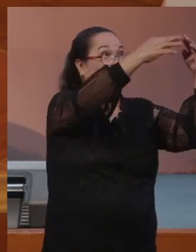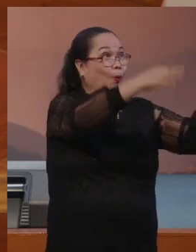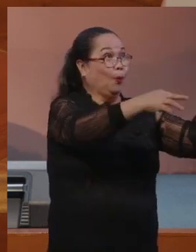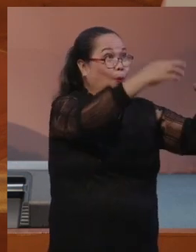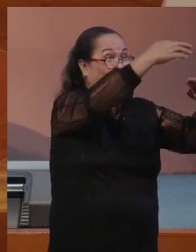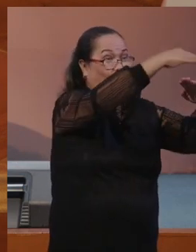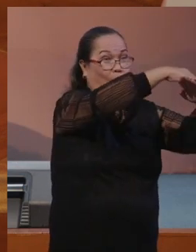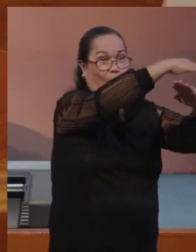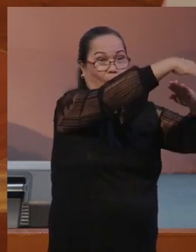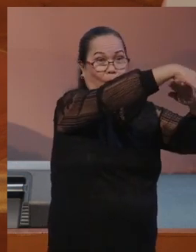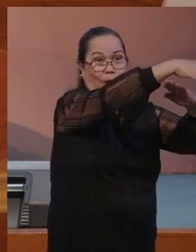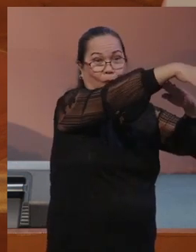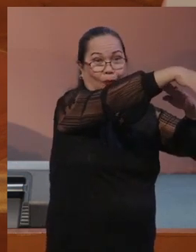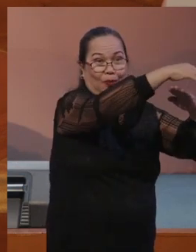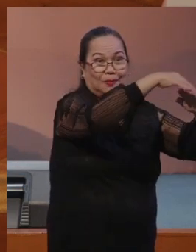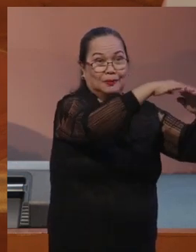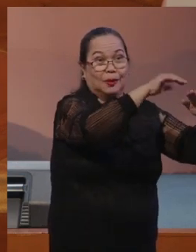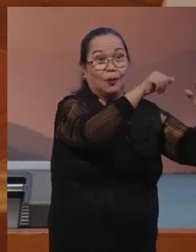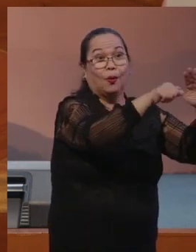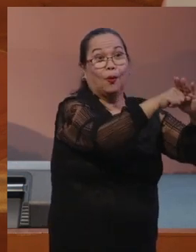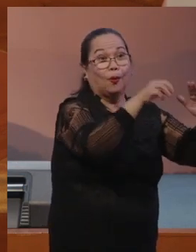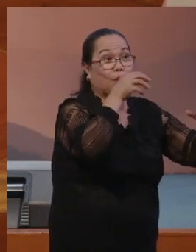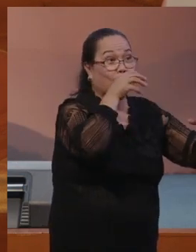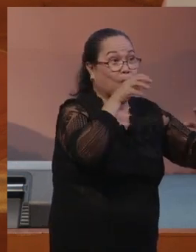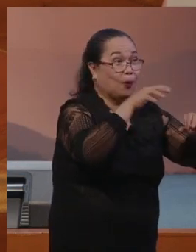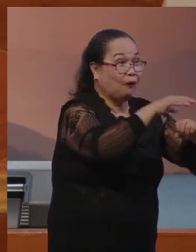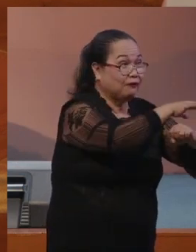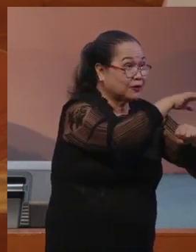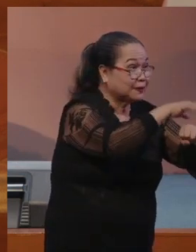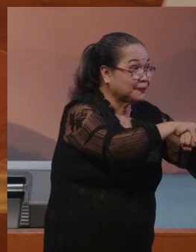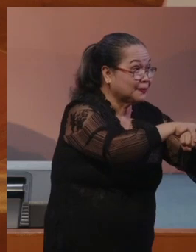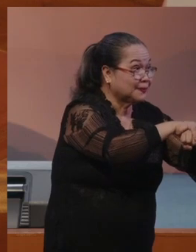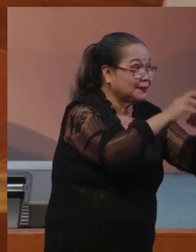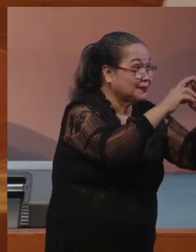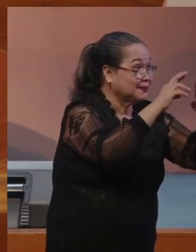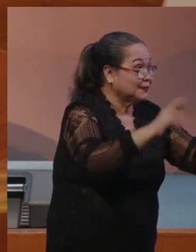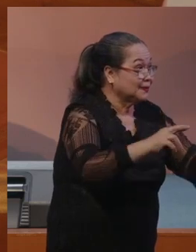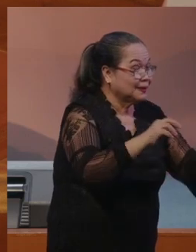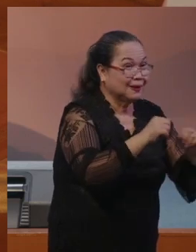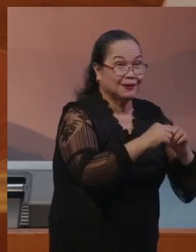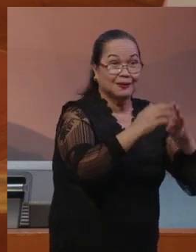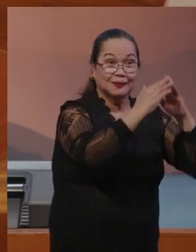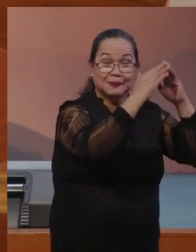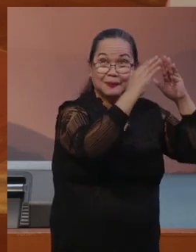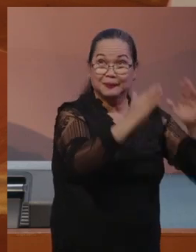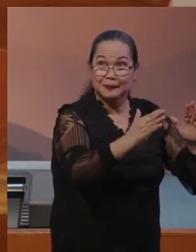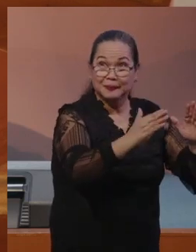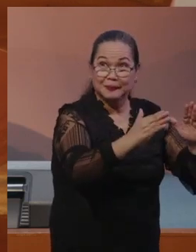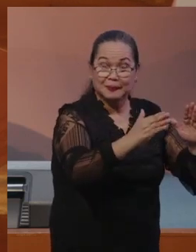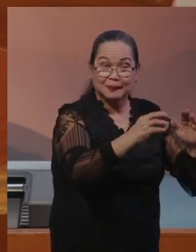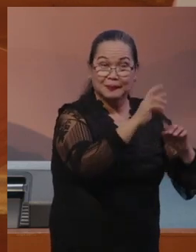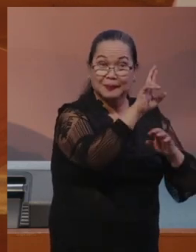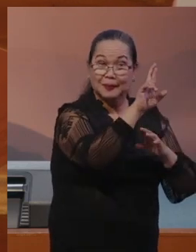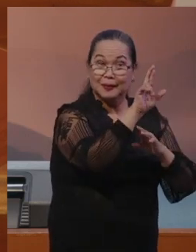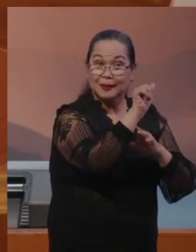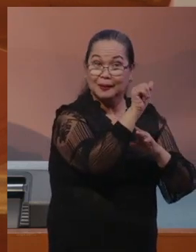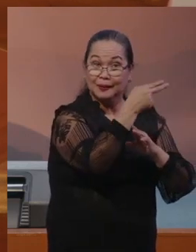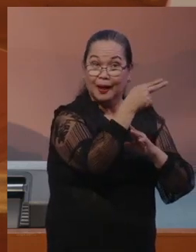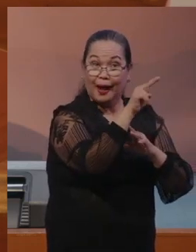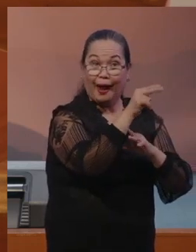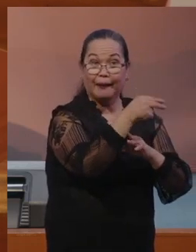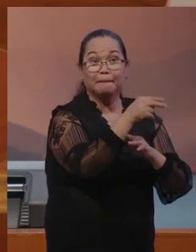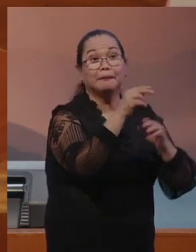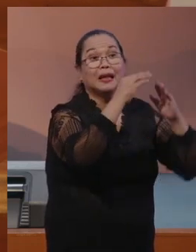of flax that she had laid in order on the roof." So nandito ang bahay ni Rahab, nandun sila sa